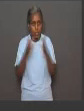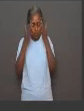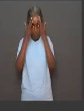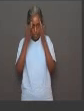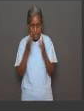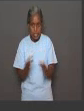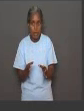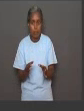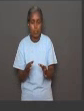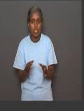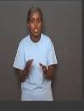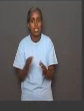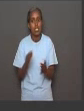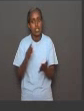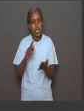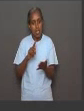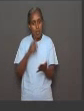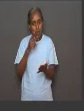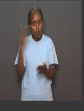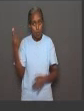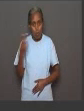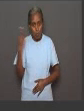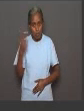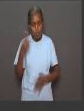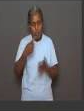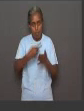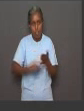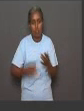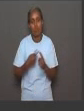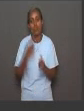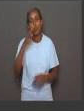determine the optimal value from the table.